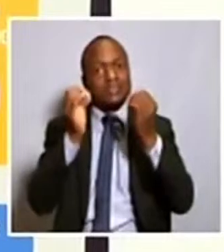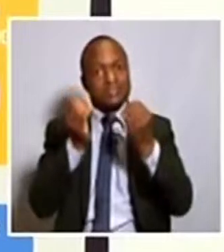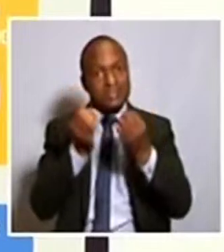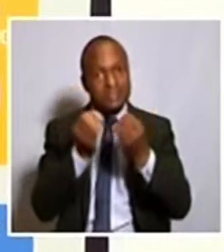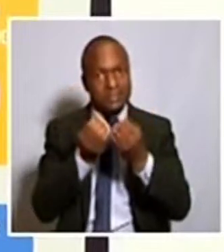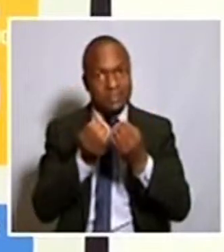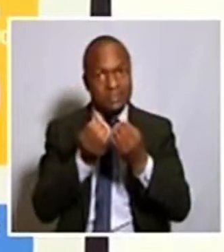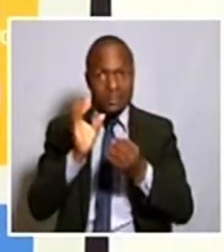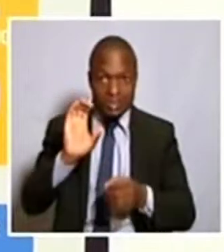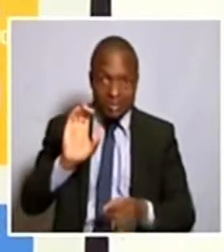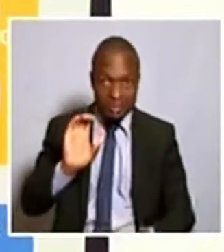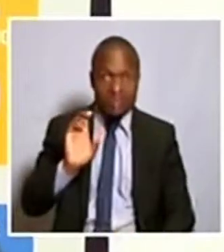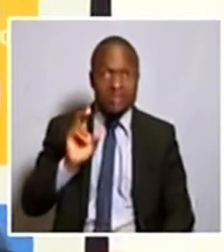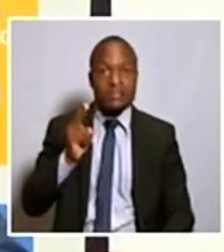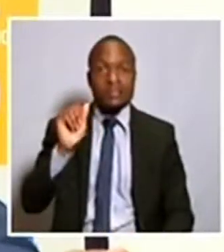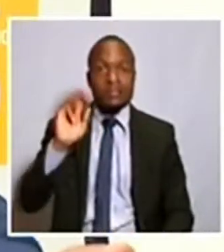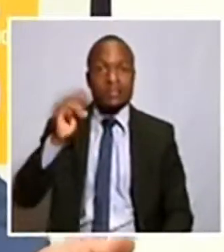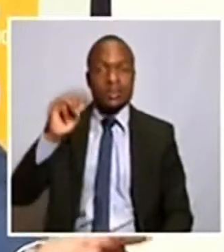Chipangu,